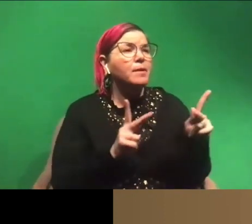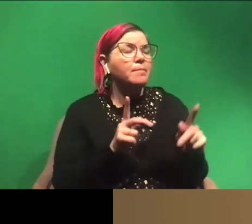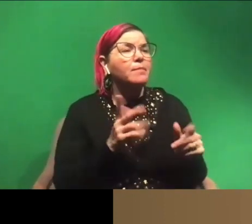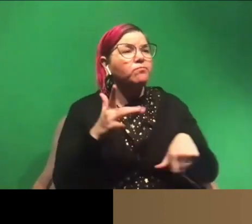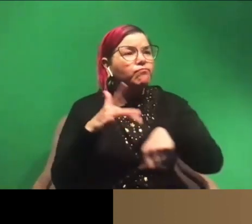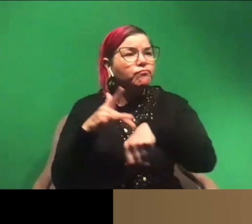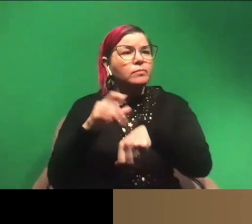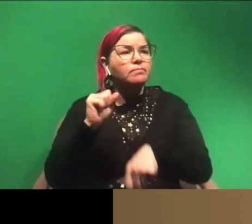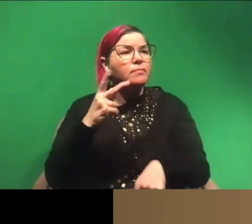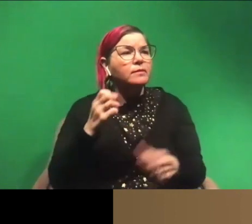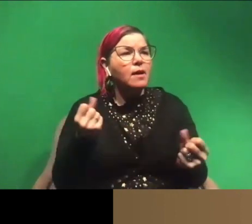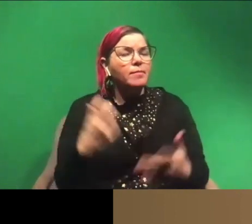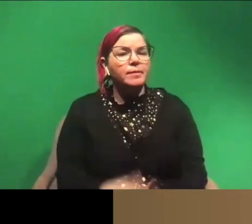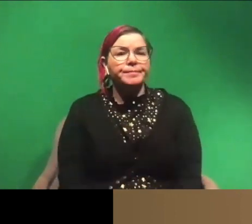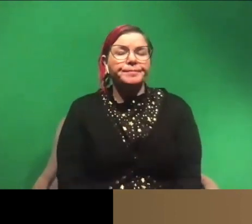space? Oh,